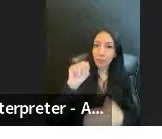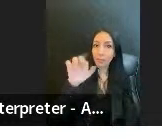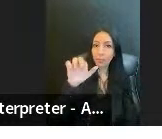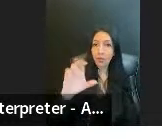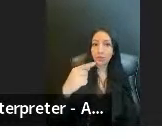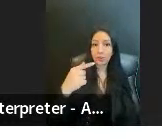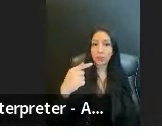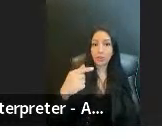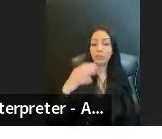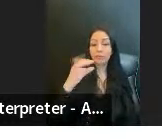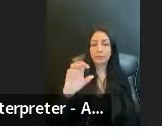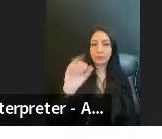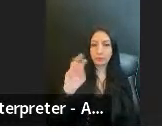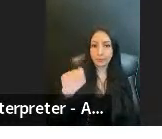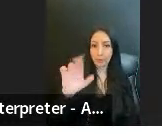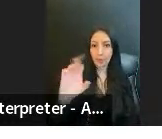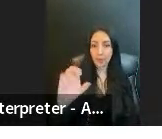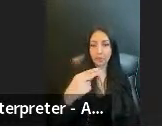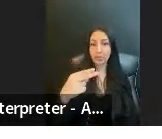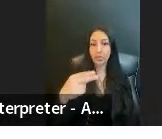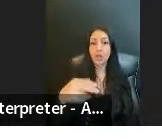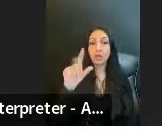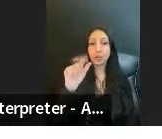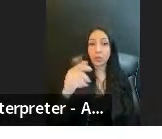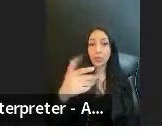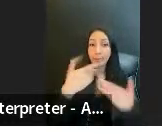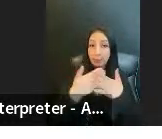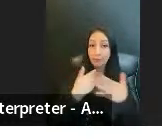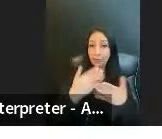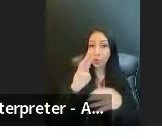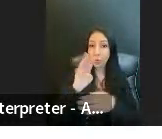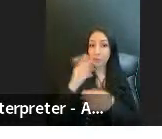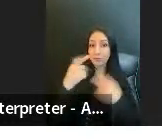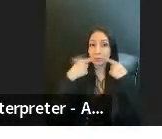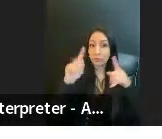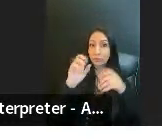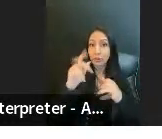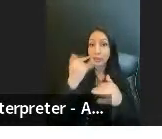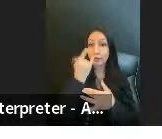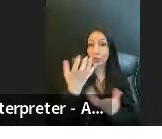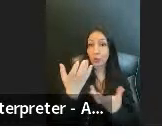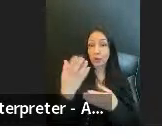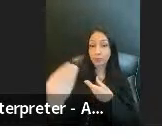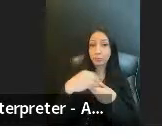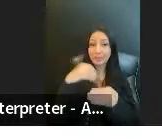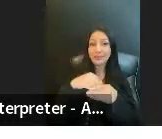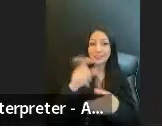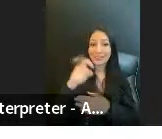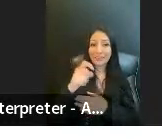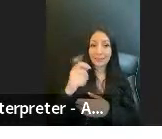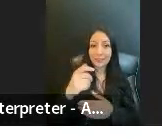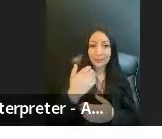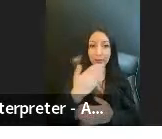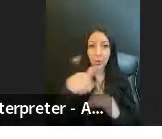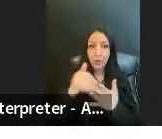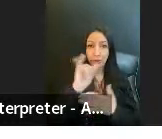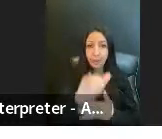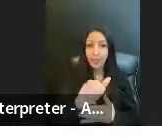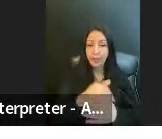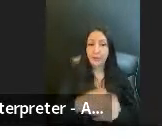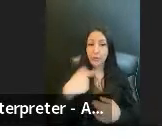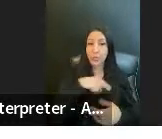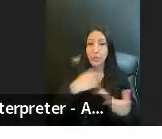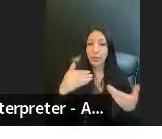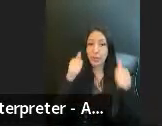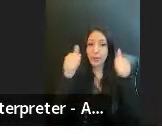that feedback in before the website launches. And if you want to get into the weeds on all of this, we're putting